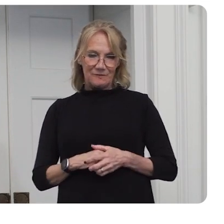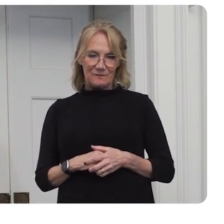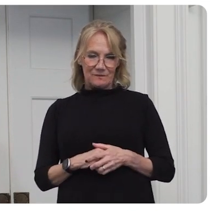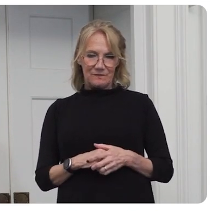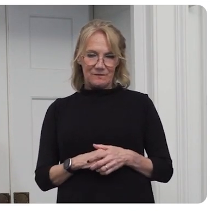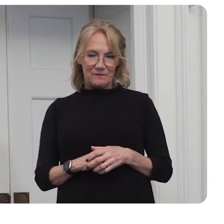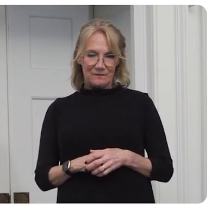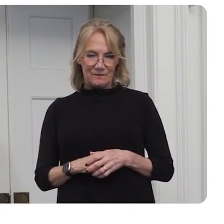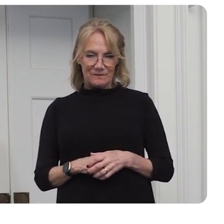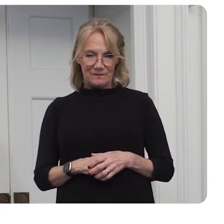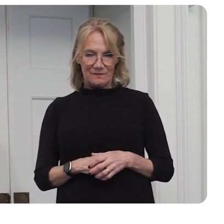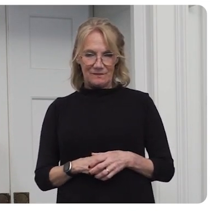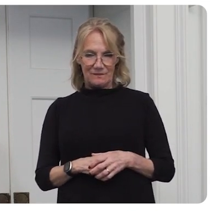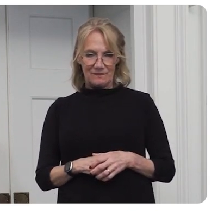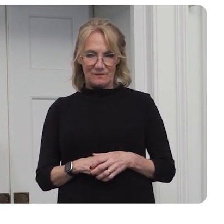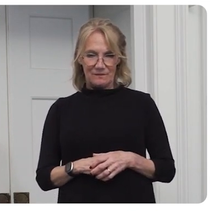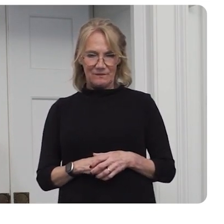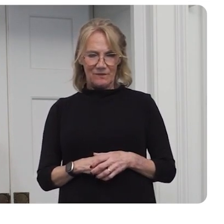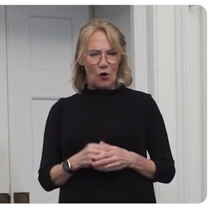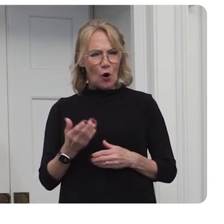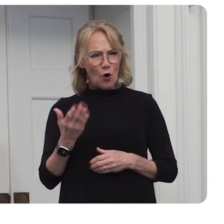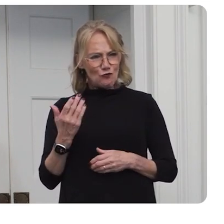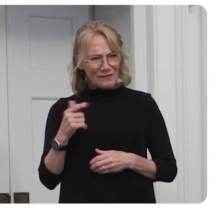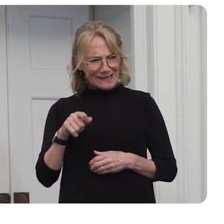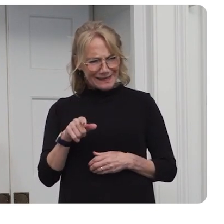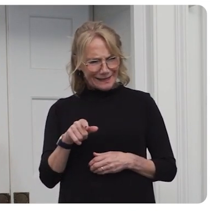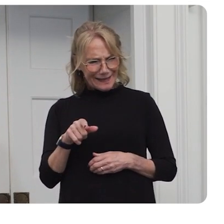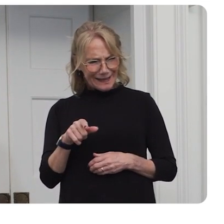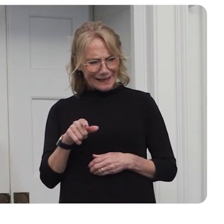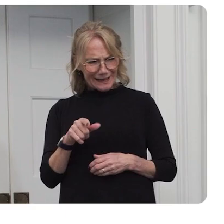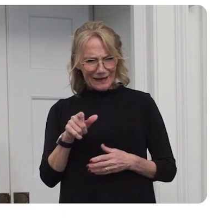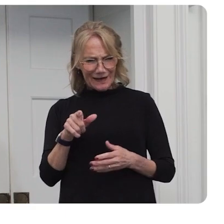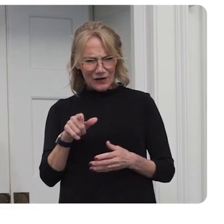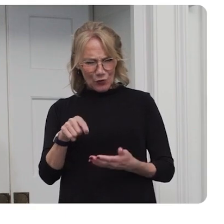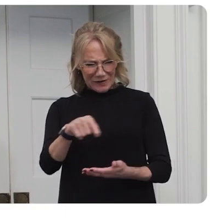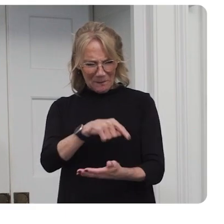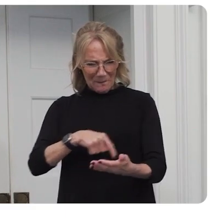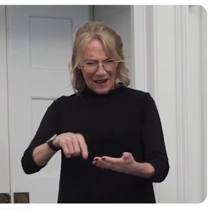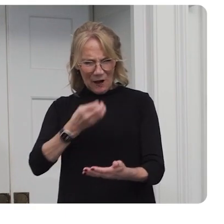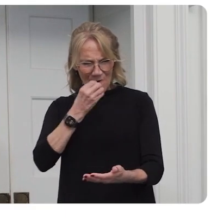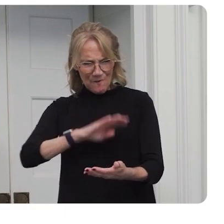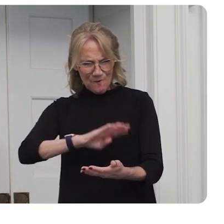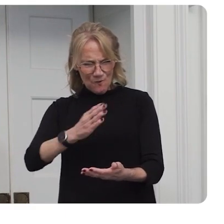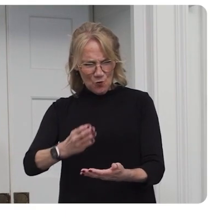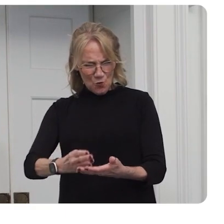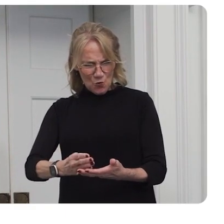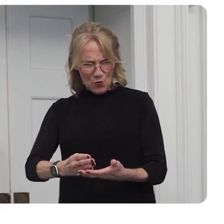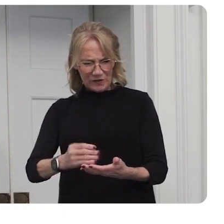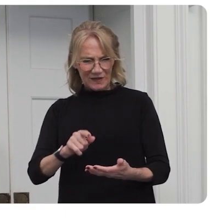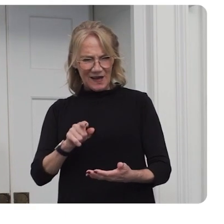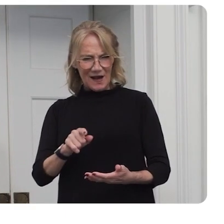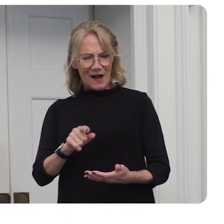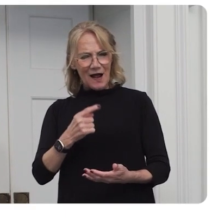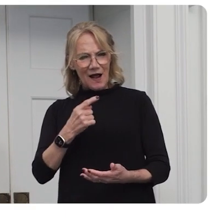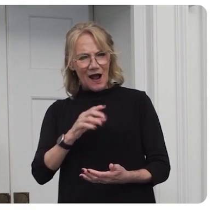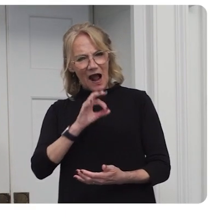or recently, Grace, what about the big plate of food that you did? Do you remember that painting? Oh yeah, I do.